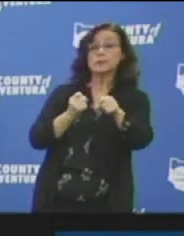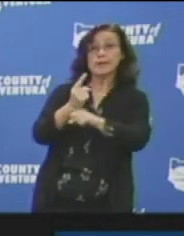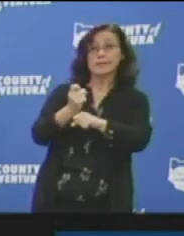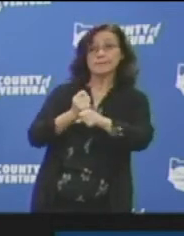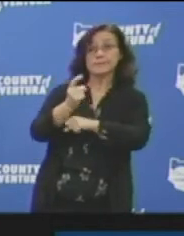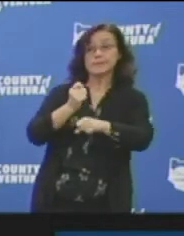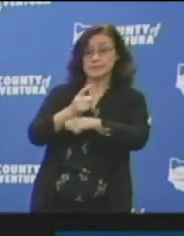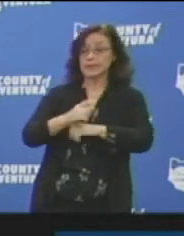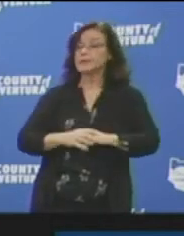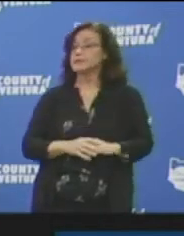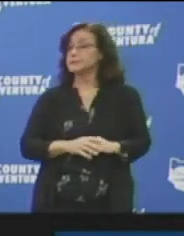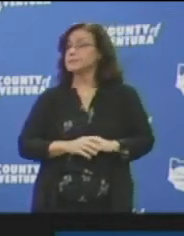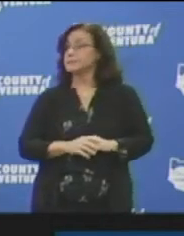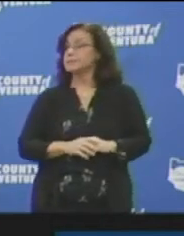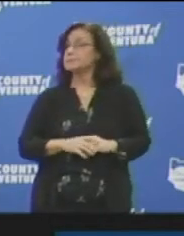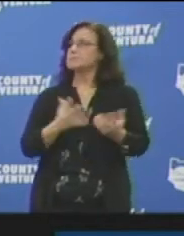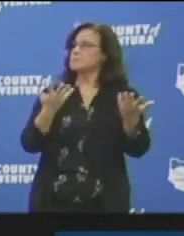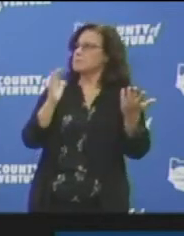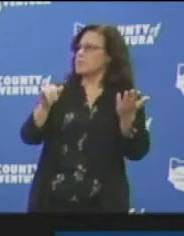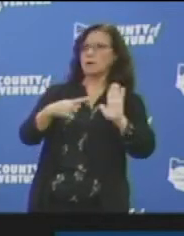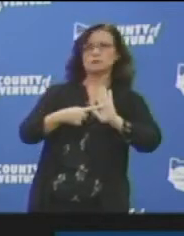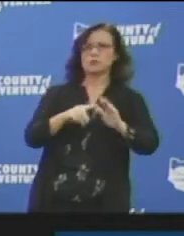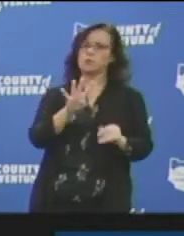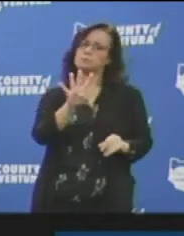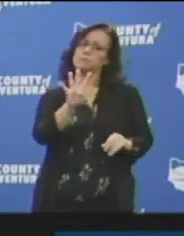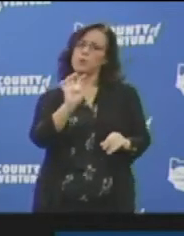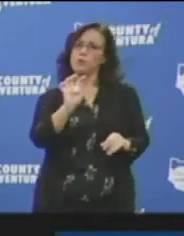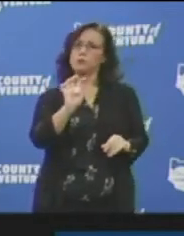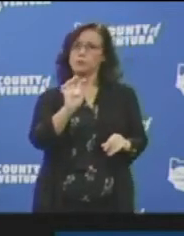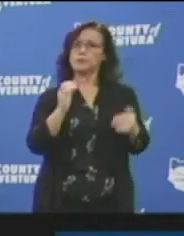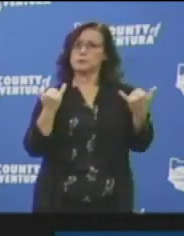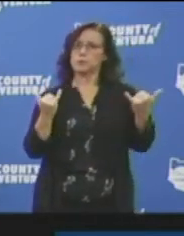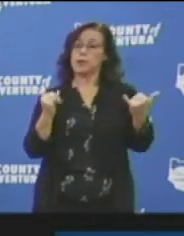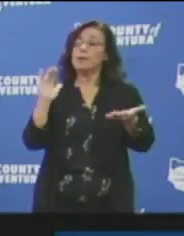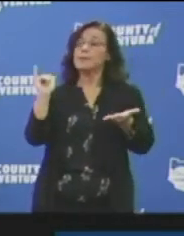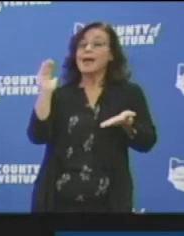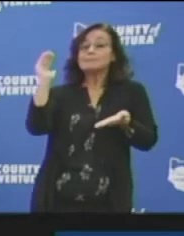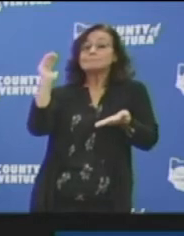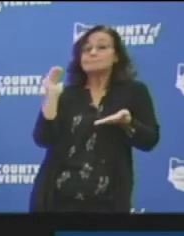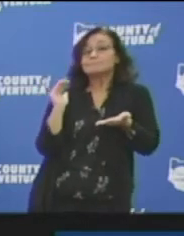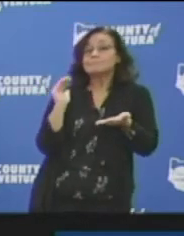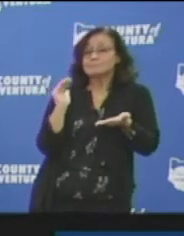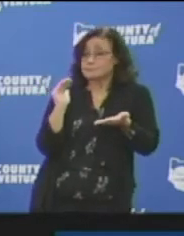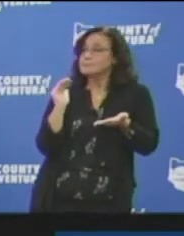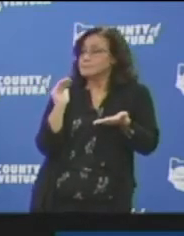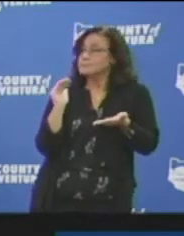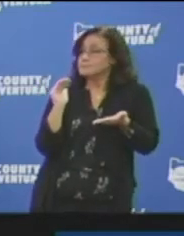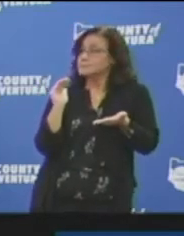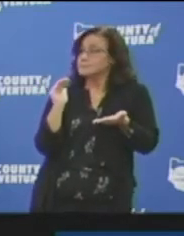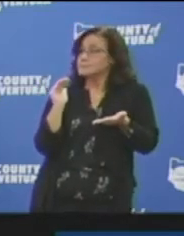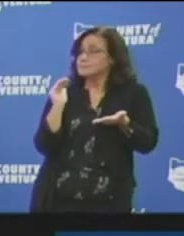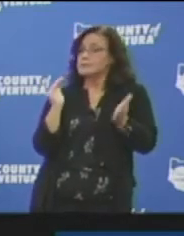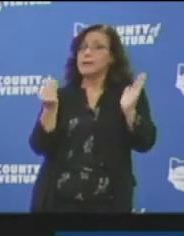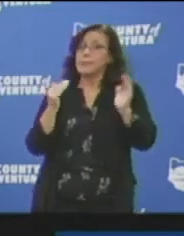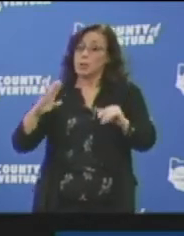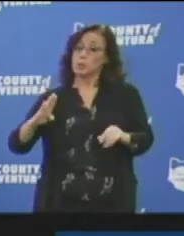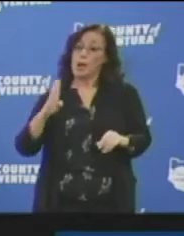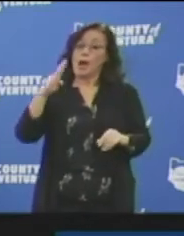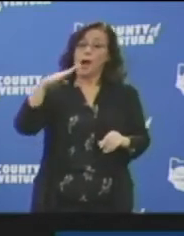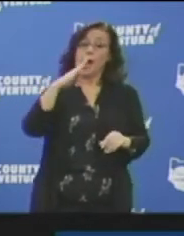the fact that we had 400 cases today, down from a peak earlier in this current surge.